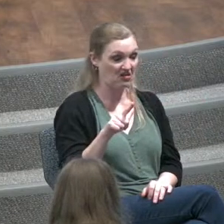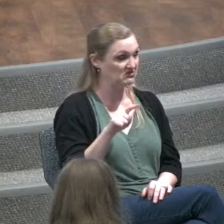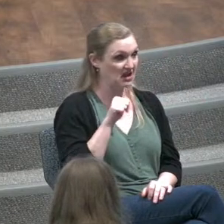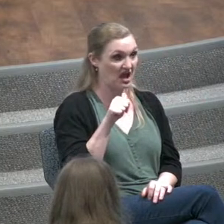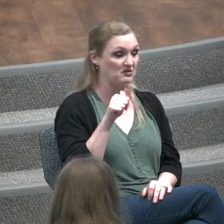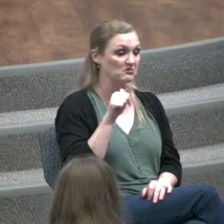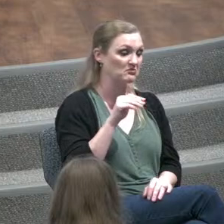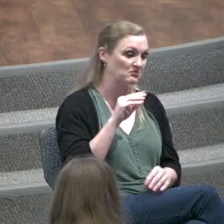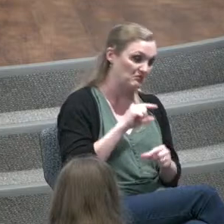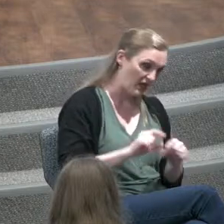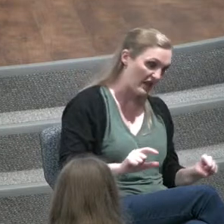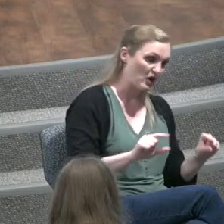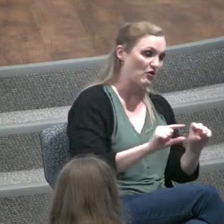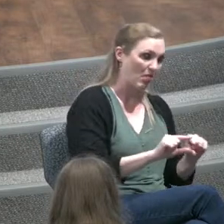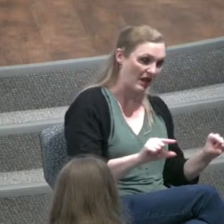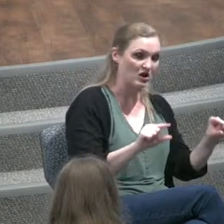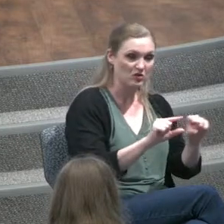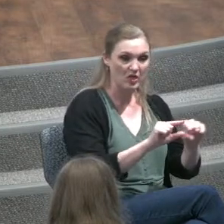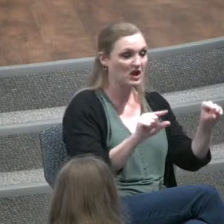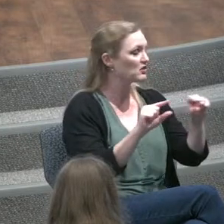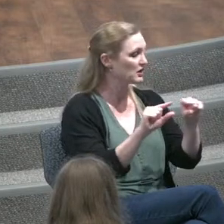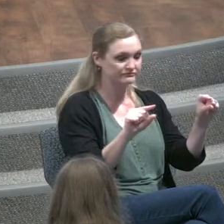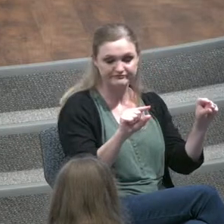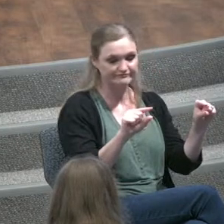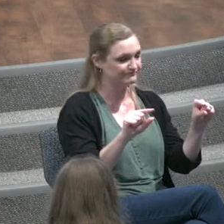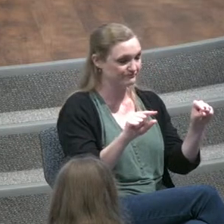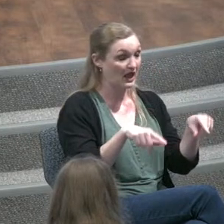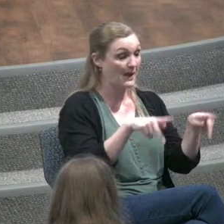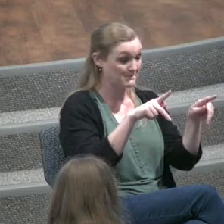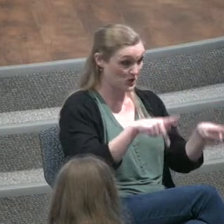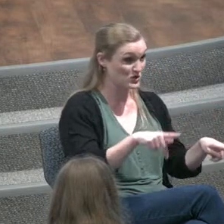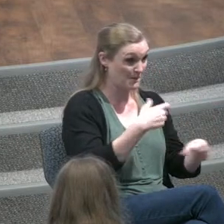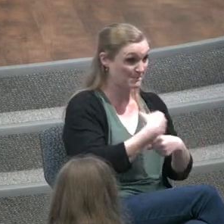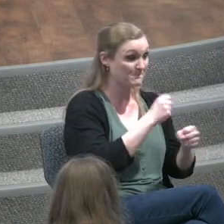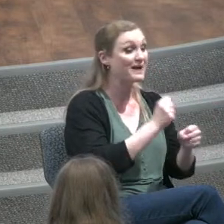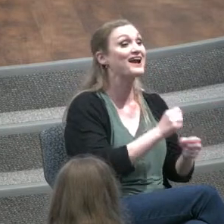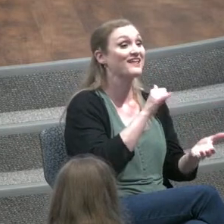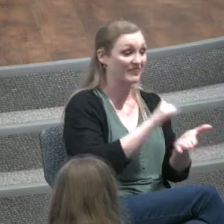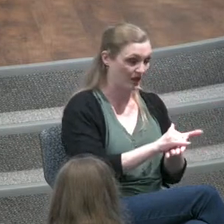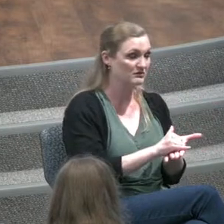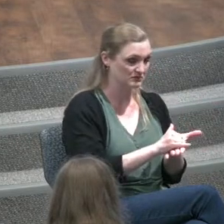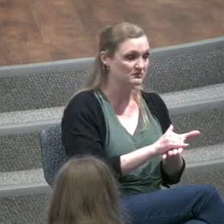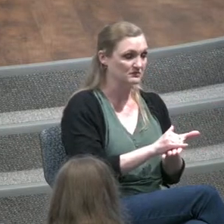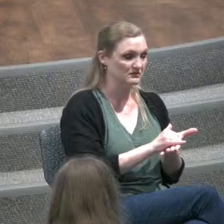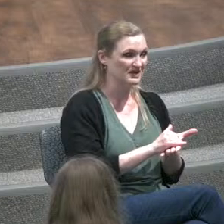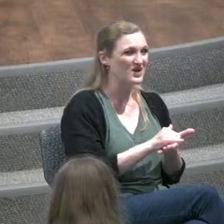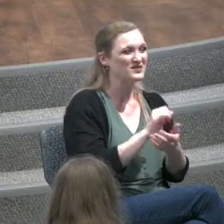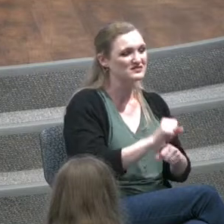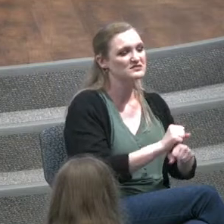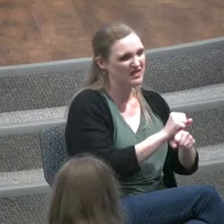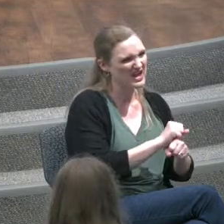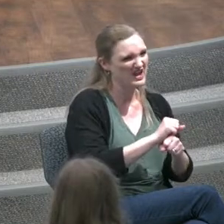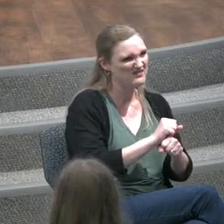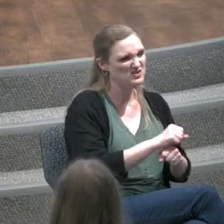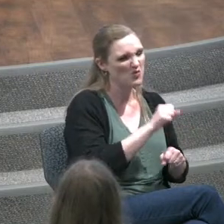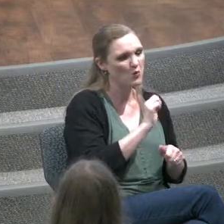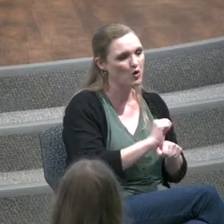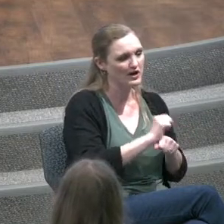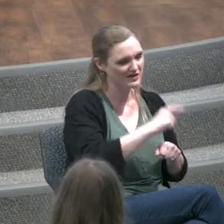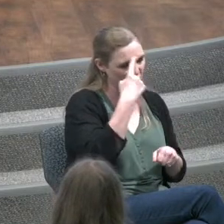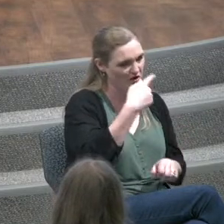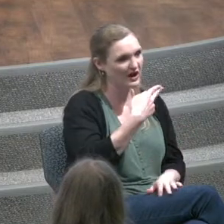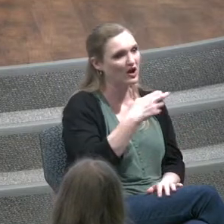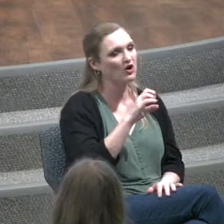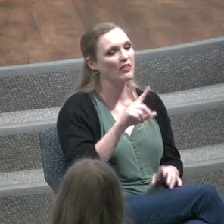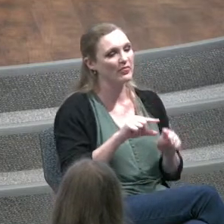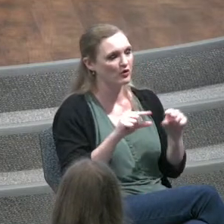something that was built up over thousands and thousands of years, but an artificial mountain built by slaves working for Herod the Great